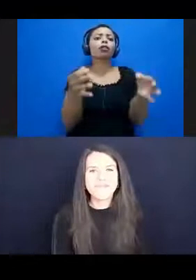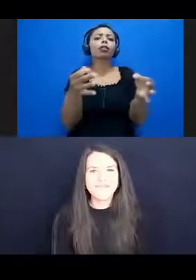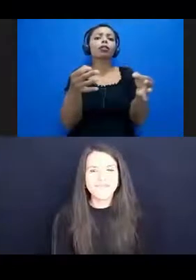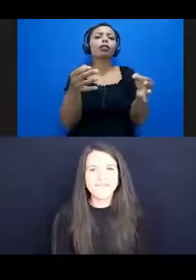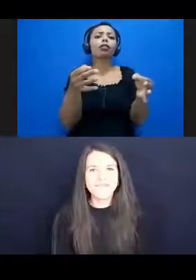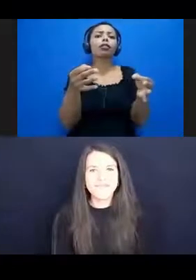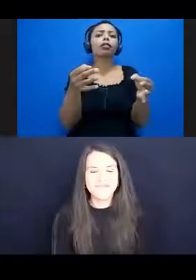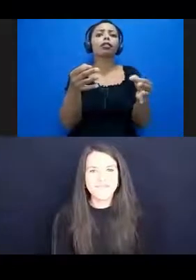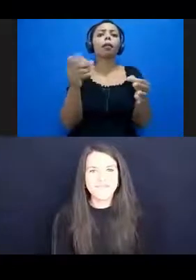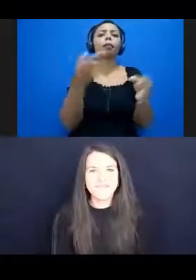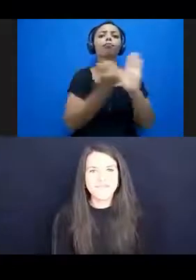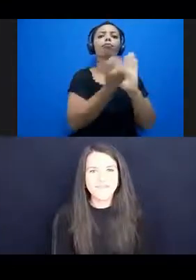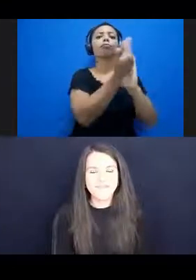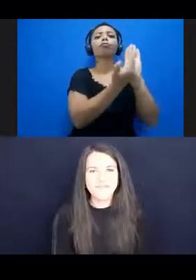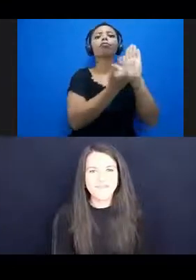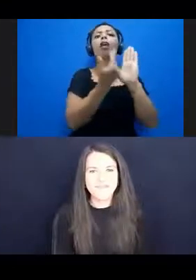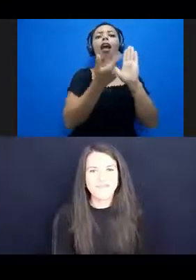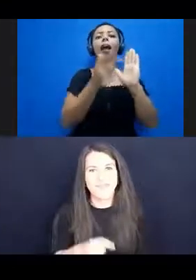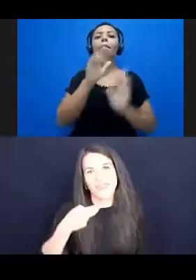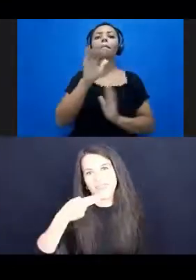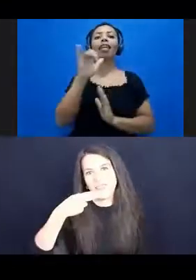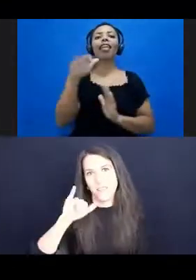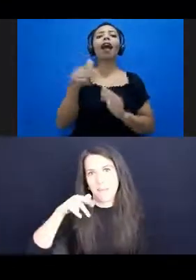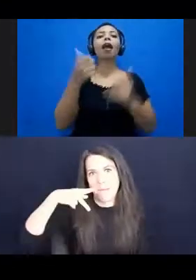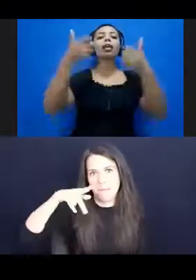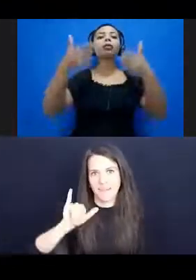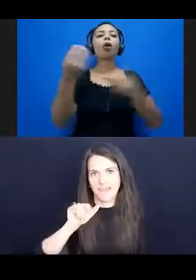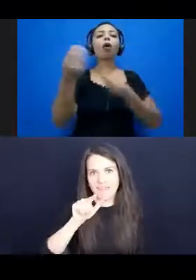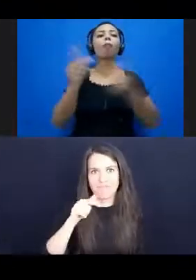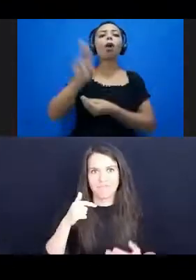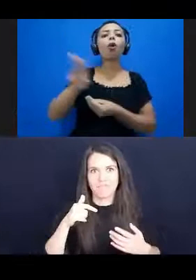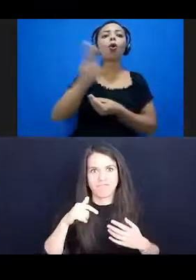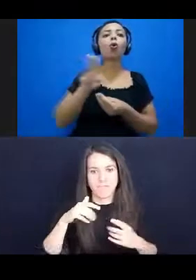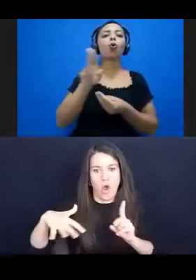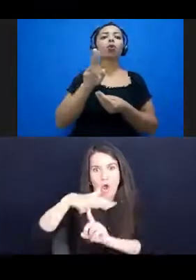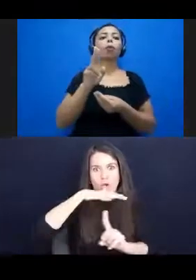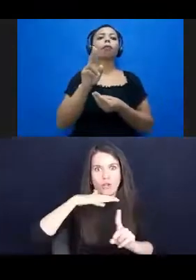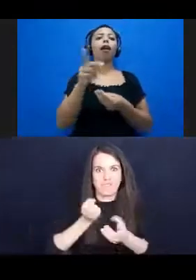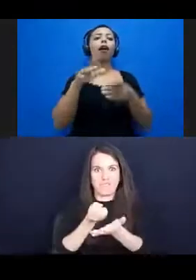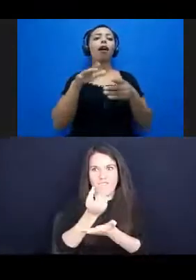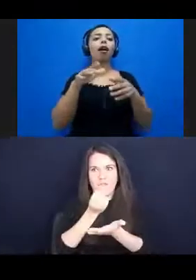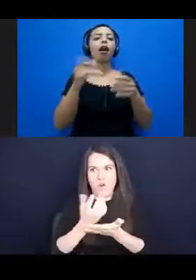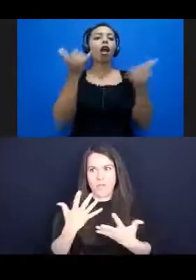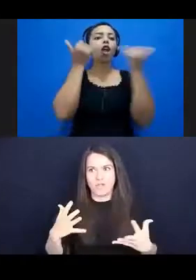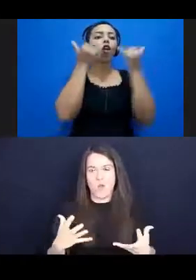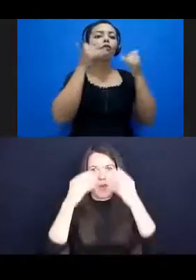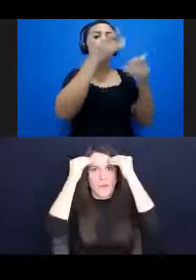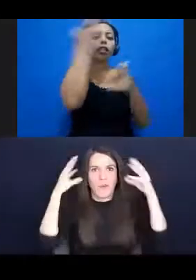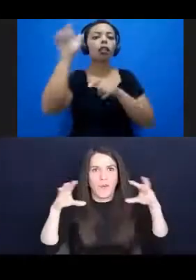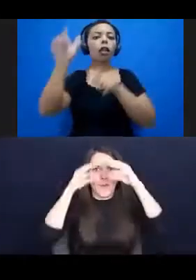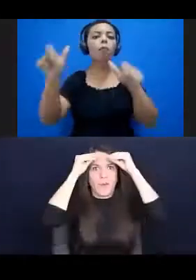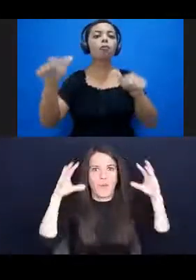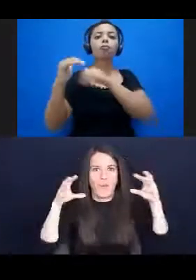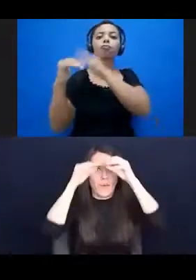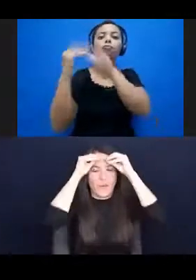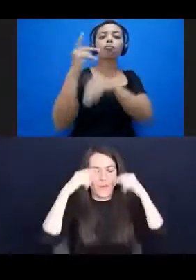using these hippies to capture information from the environment and then send it to the user in a way that is